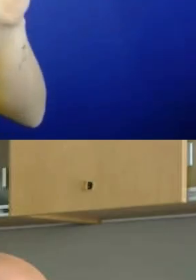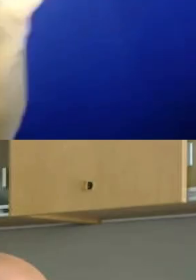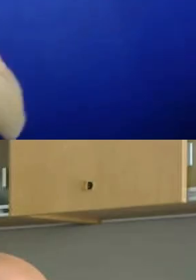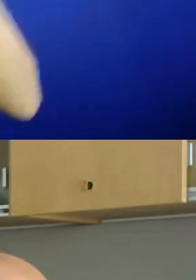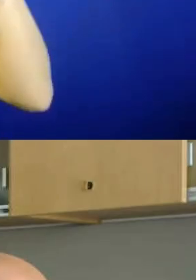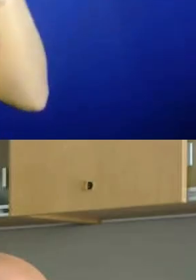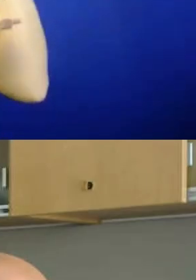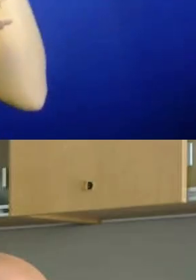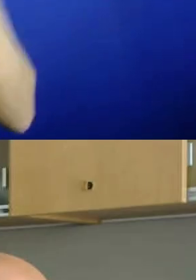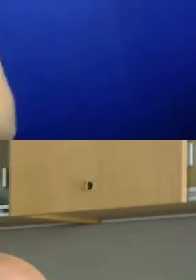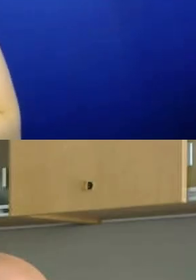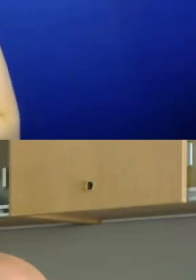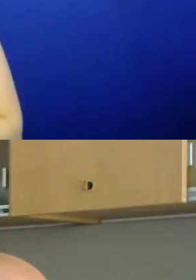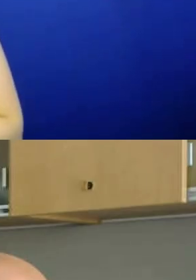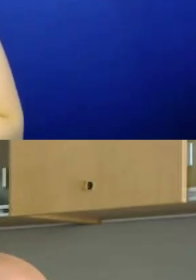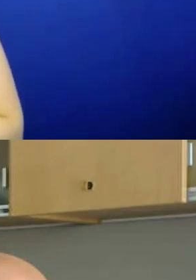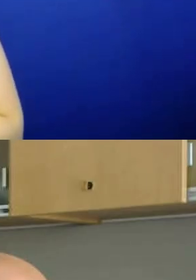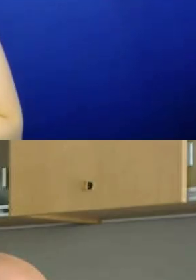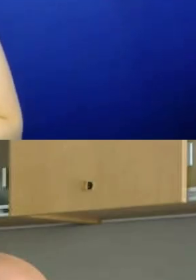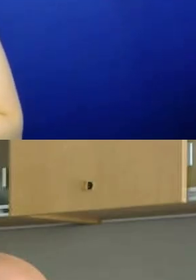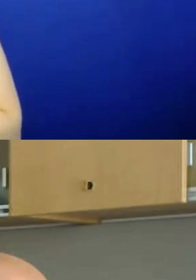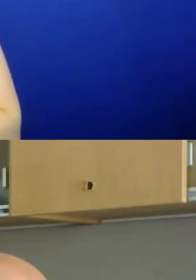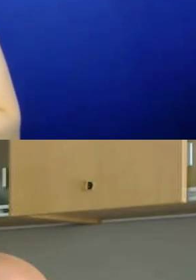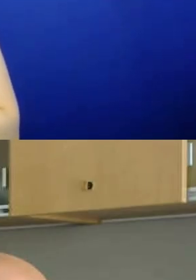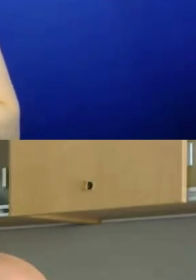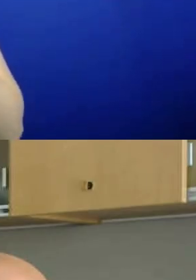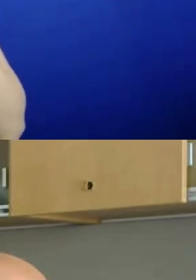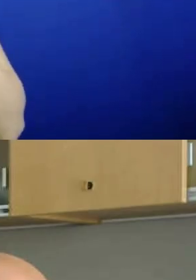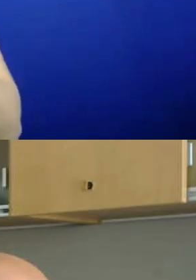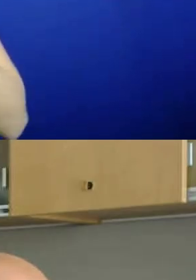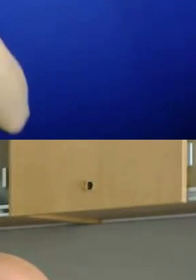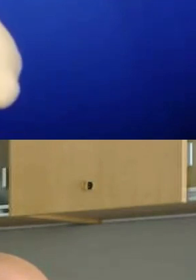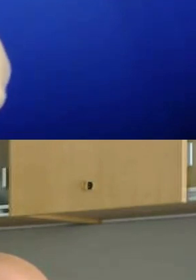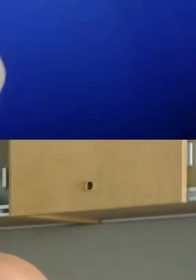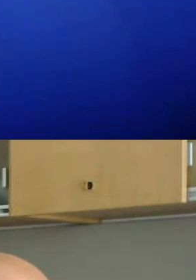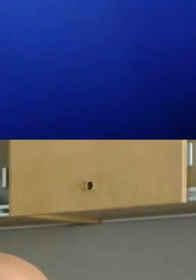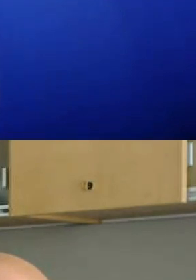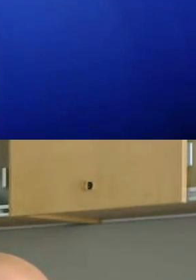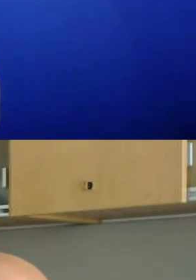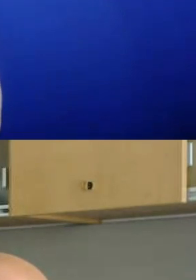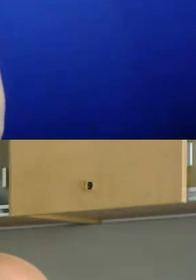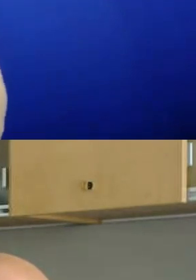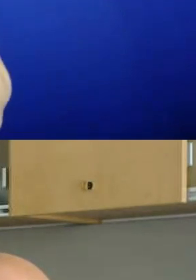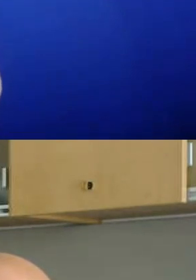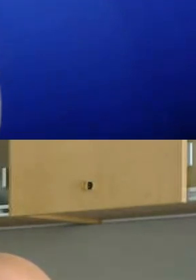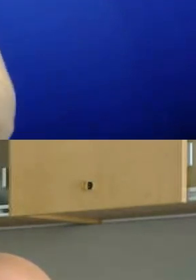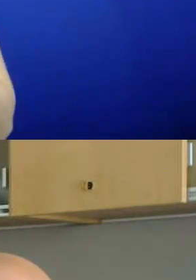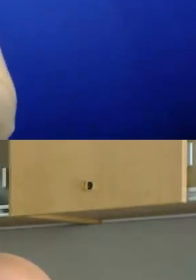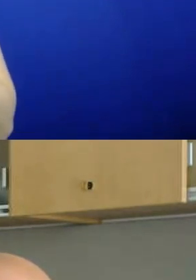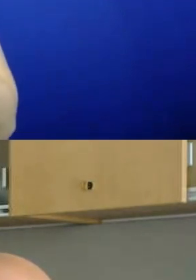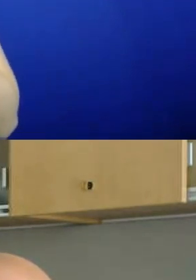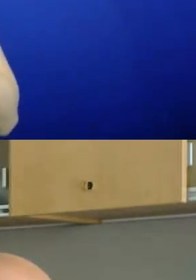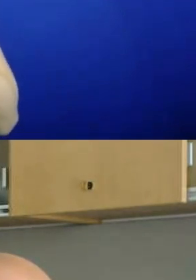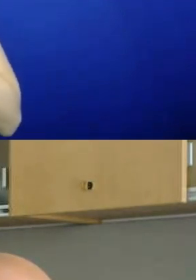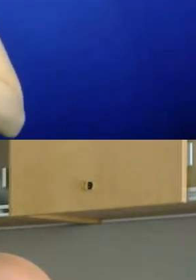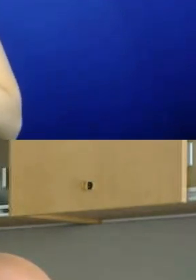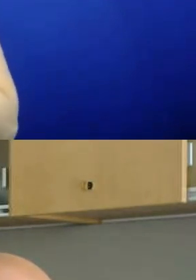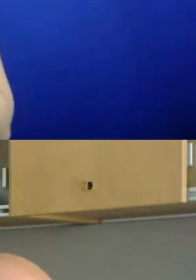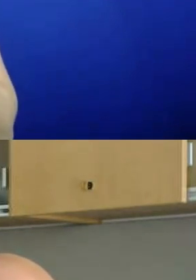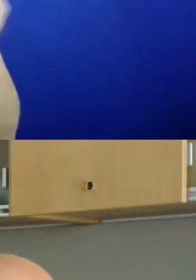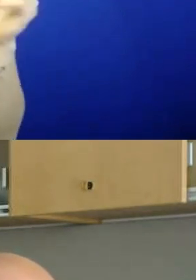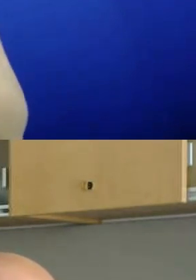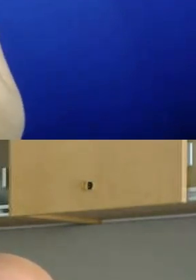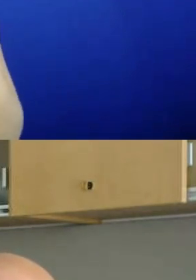right? So I think they have to be aware of their usage, and if they see it becoming an